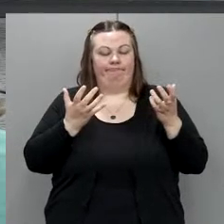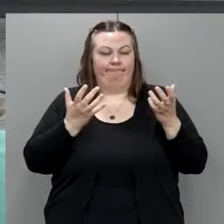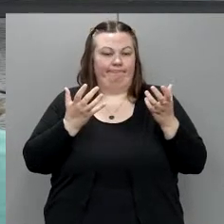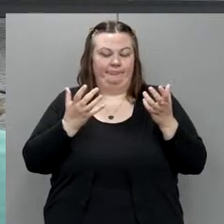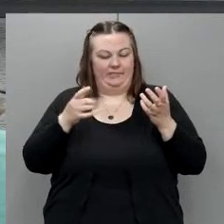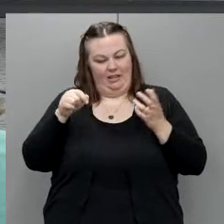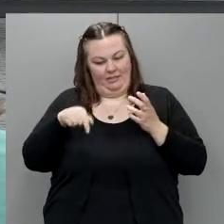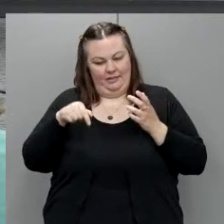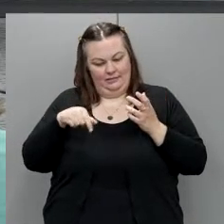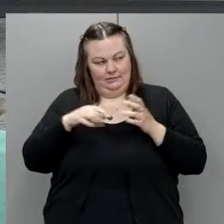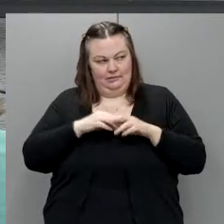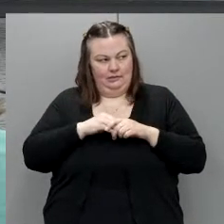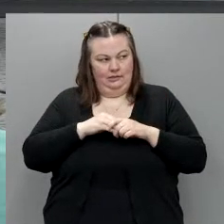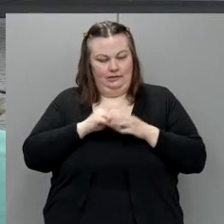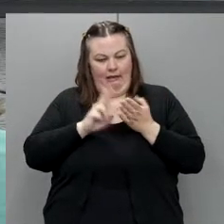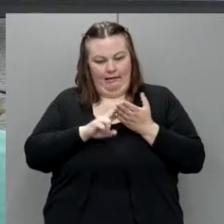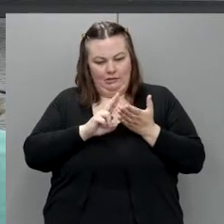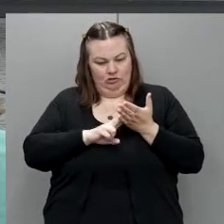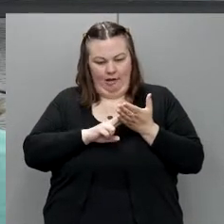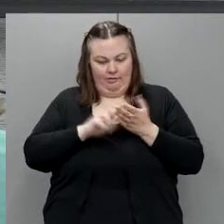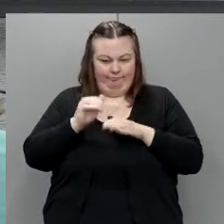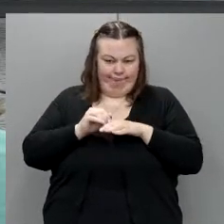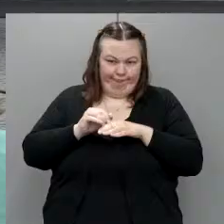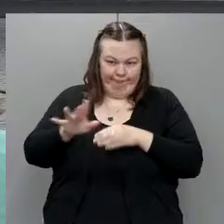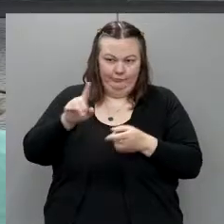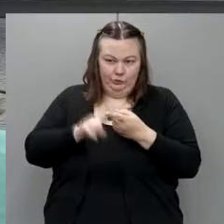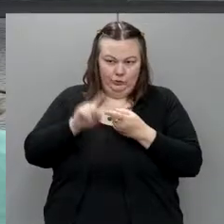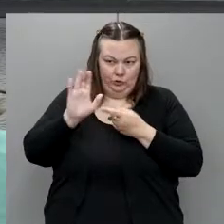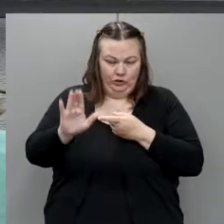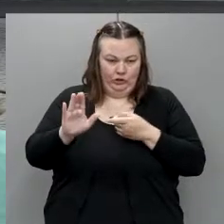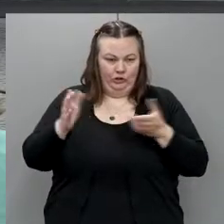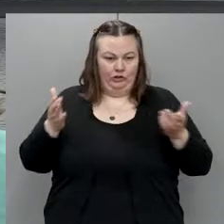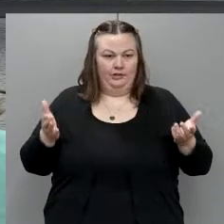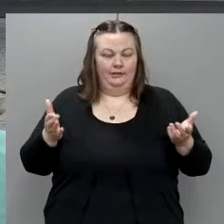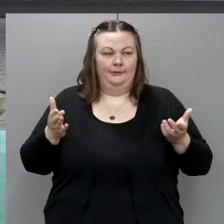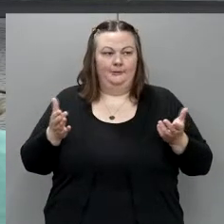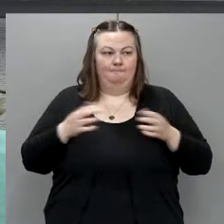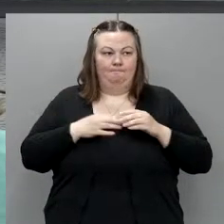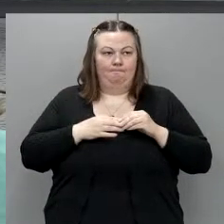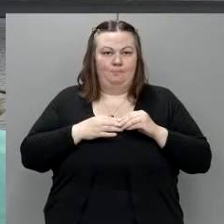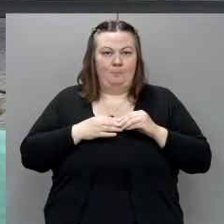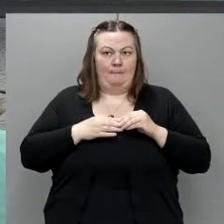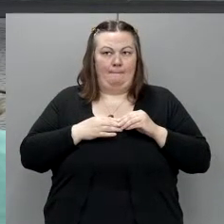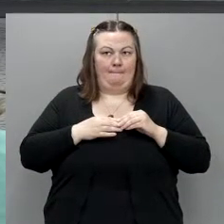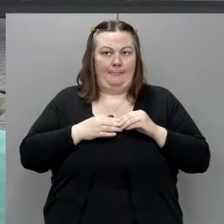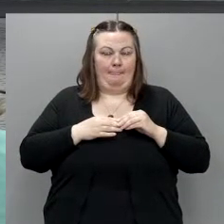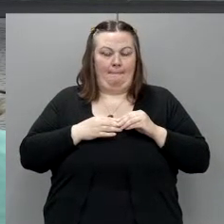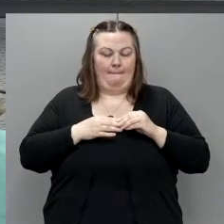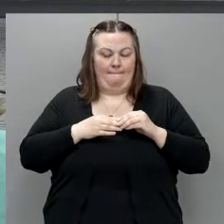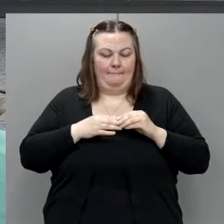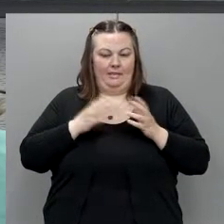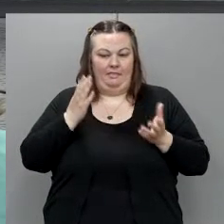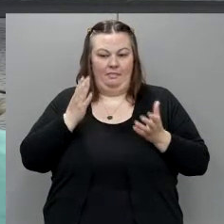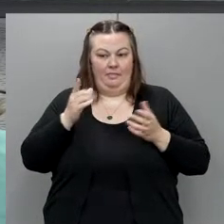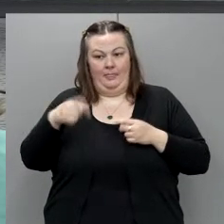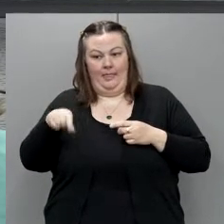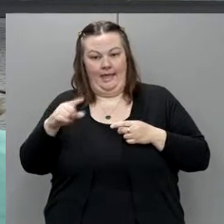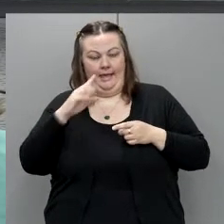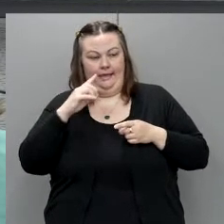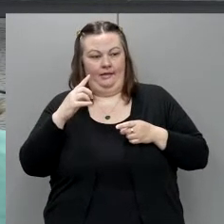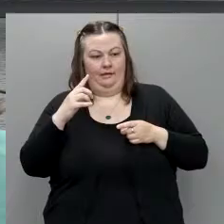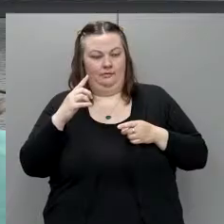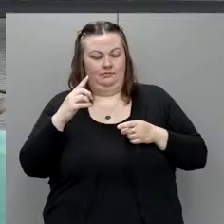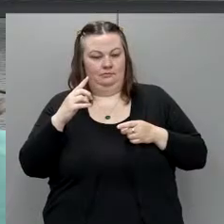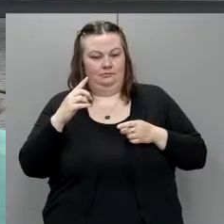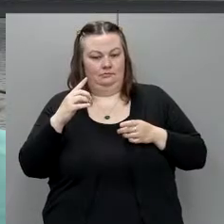tendering of this contract to her, then they counter. What